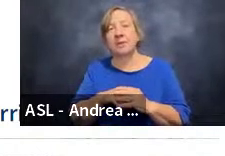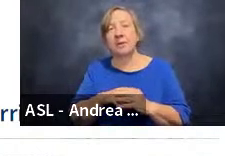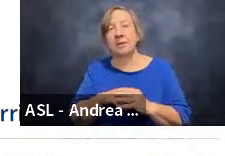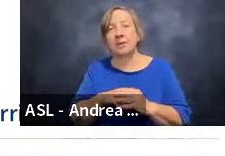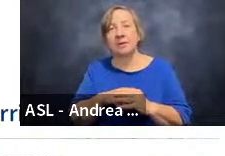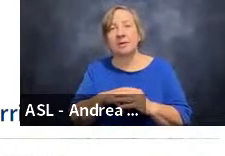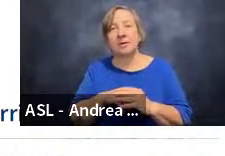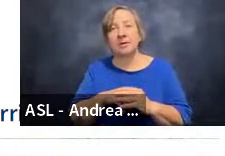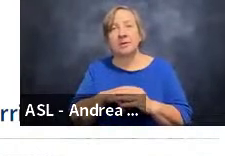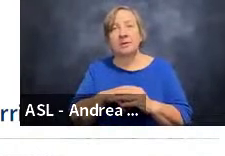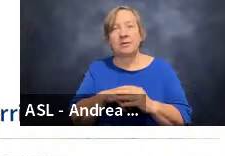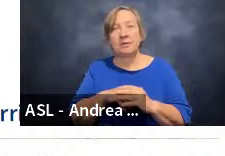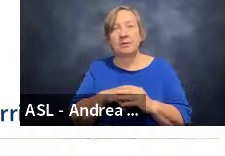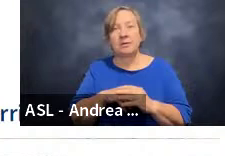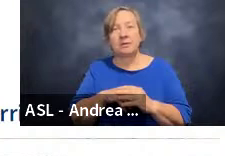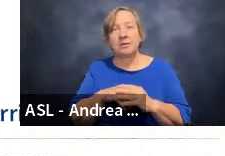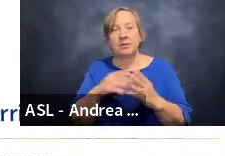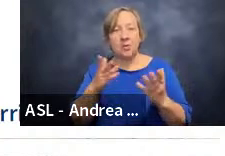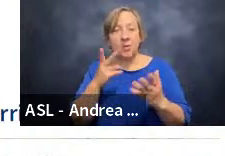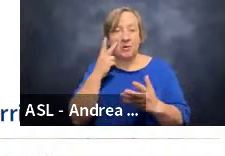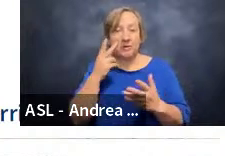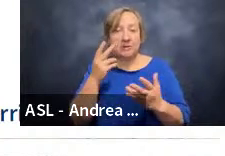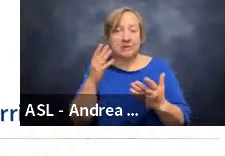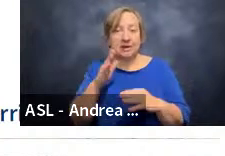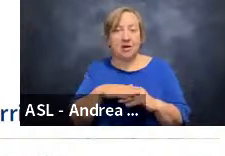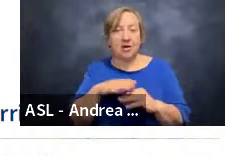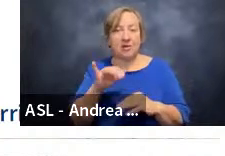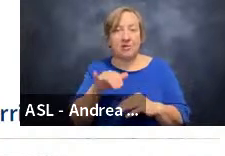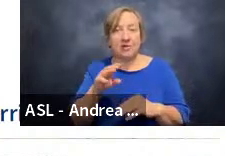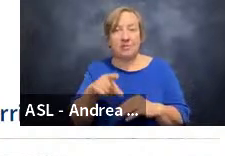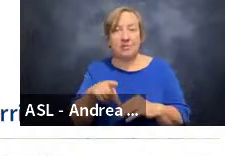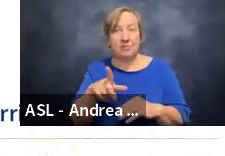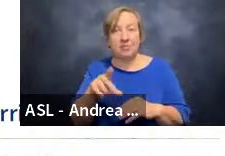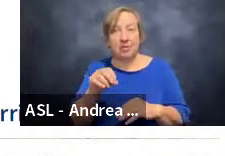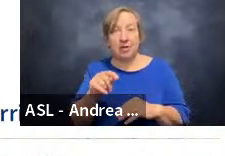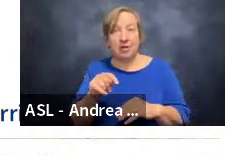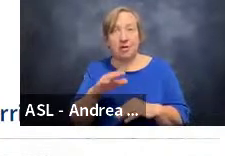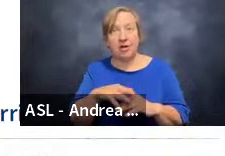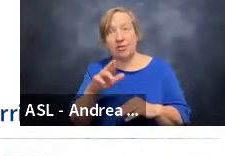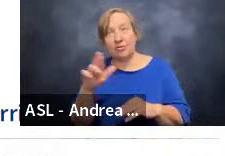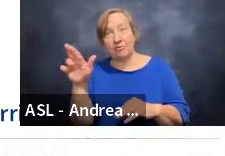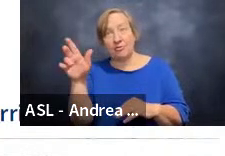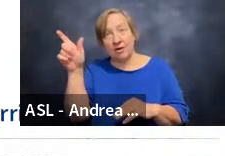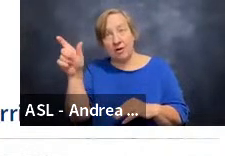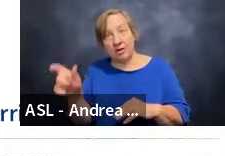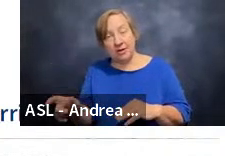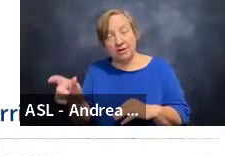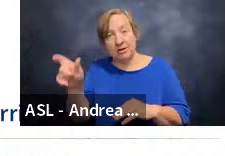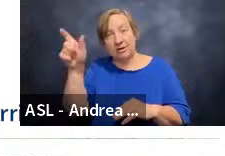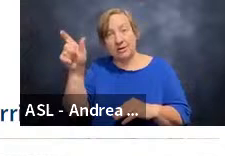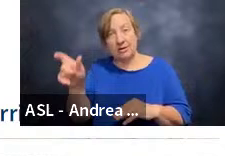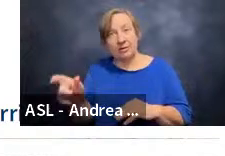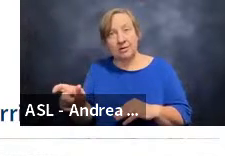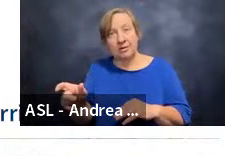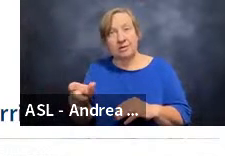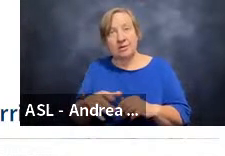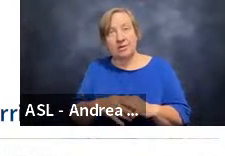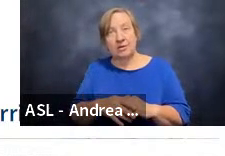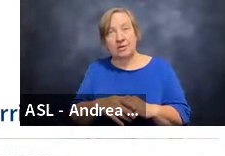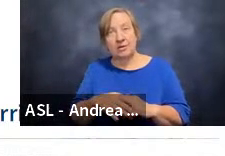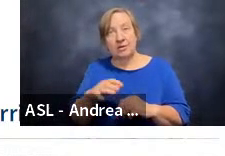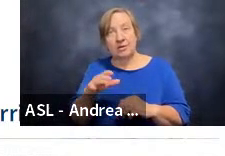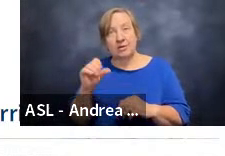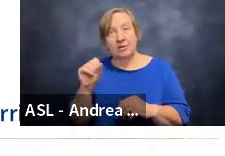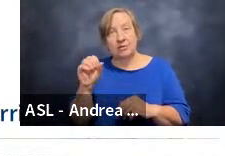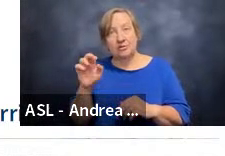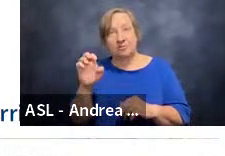So what you're seeing on this plot is, if you look on the right side, it's just a screenshot of the